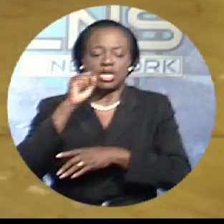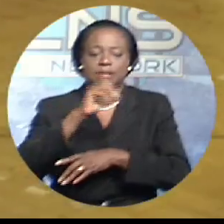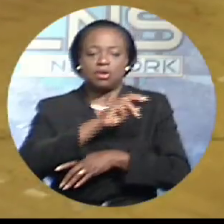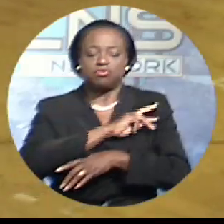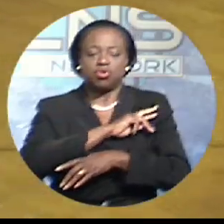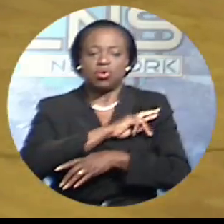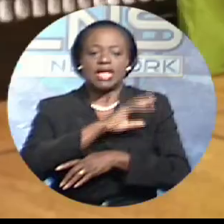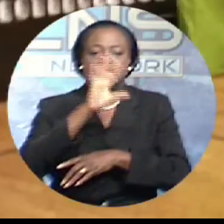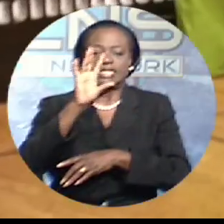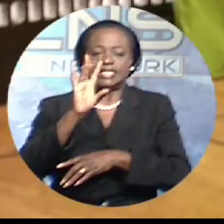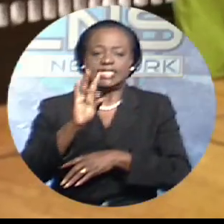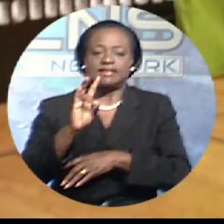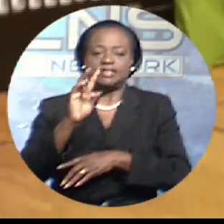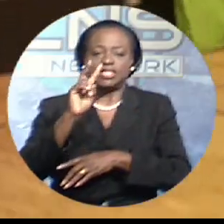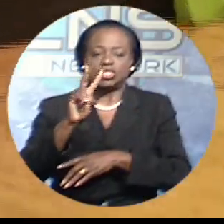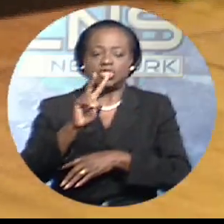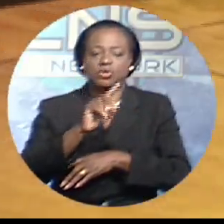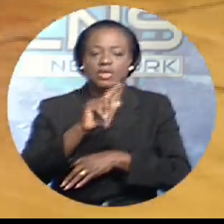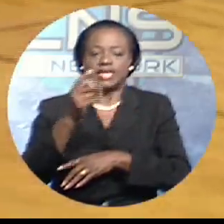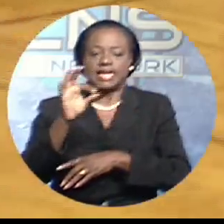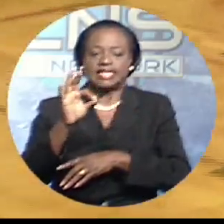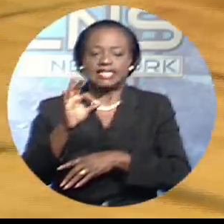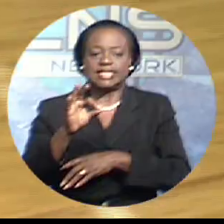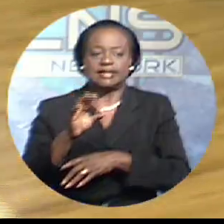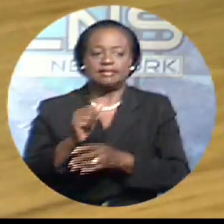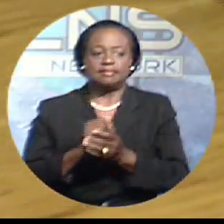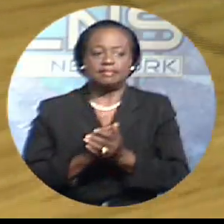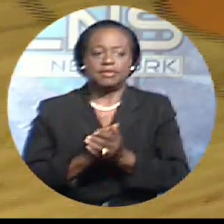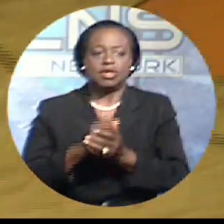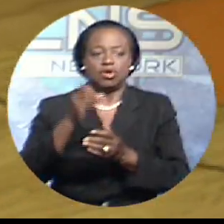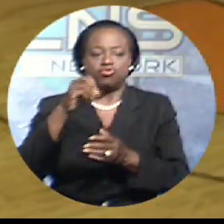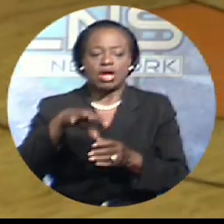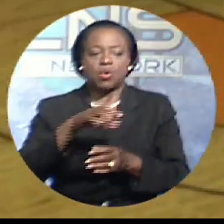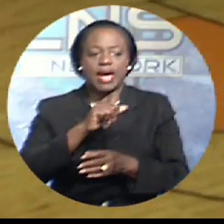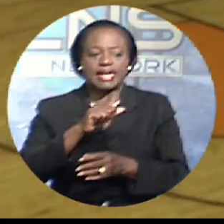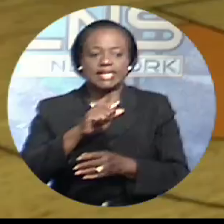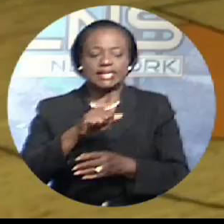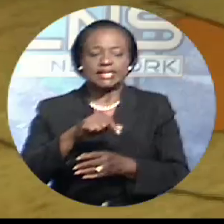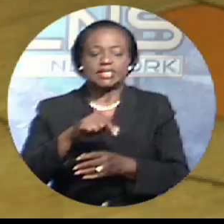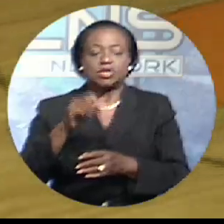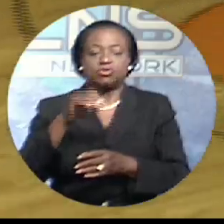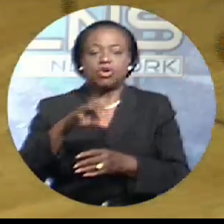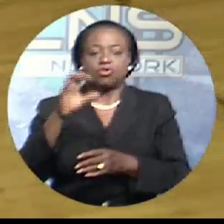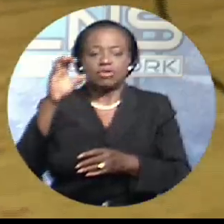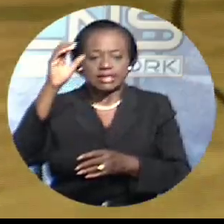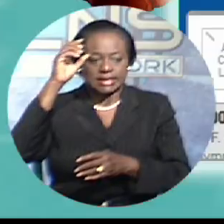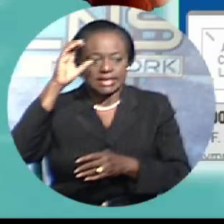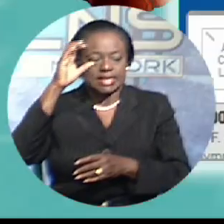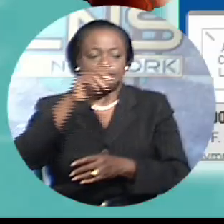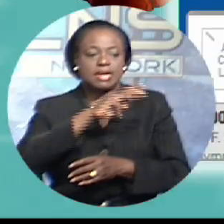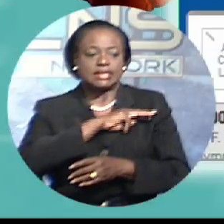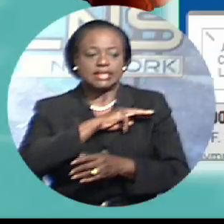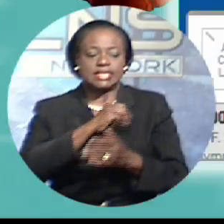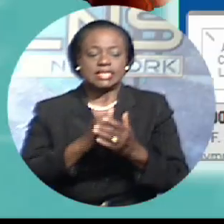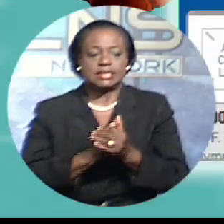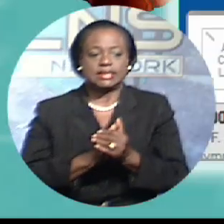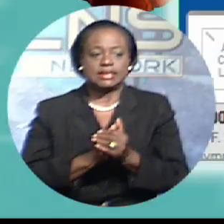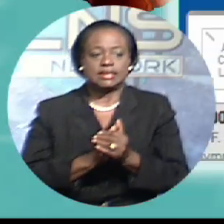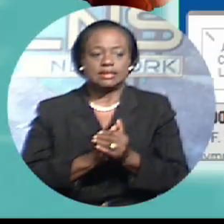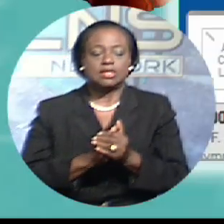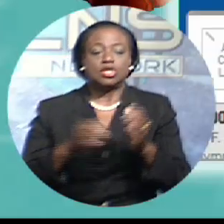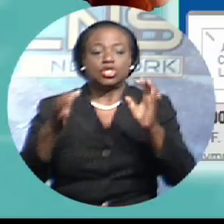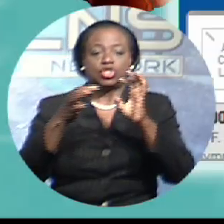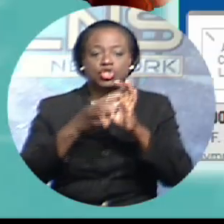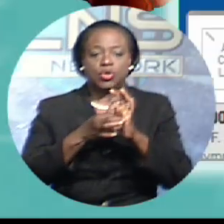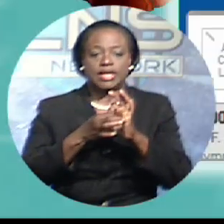the 72-19 win over Aquinas. Dropping in the 10 points for the Aces was Kristen Martinez. Joining the